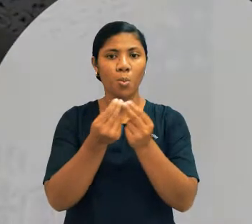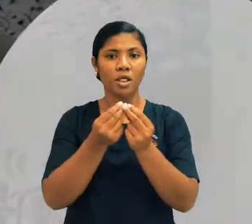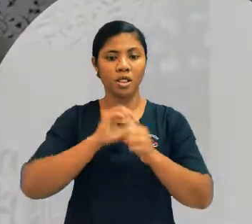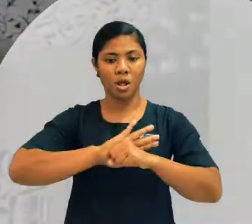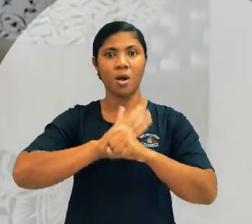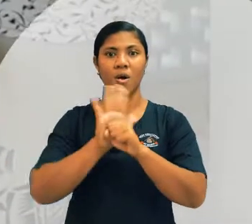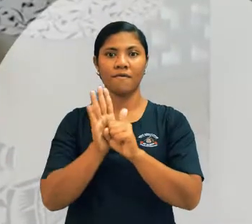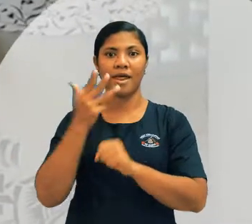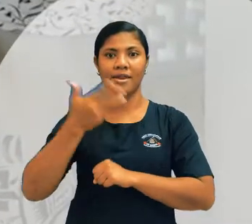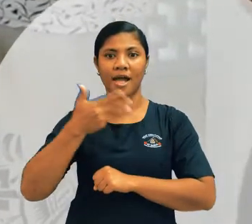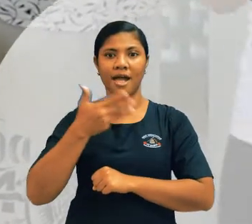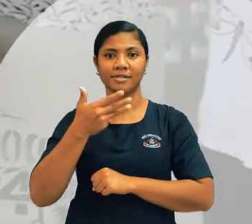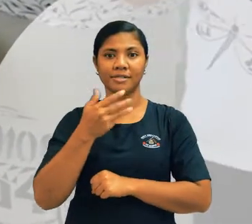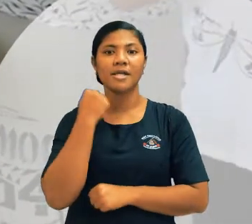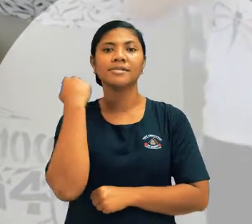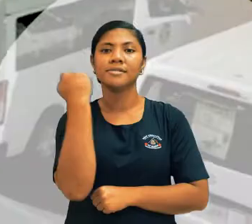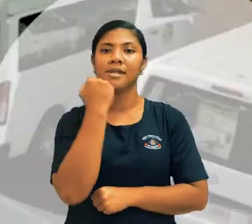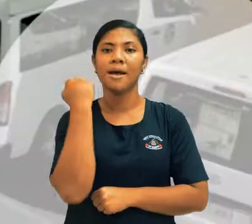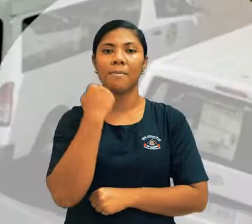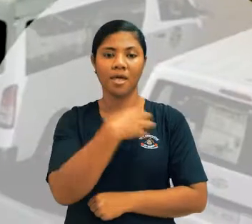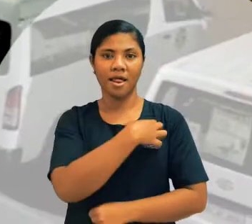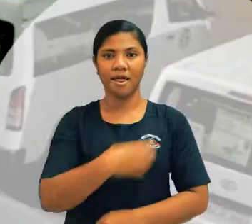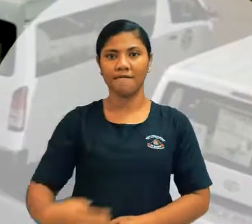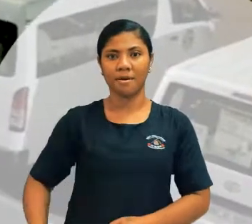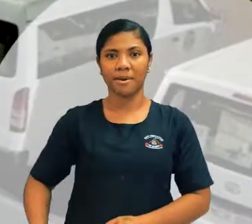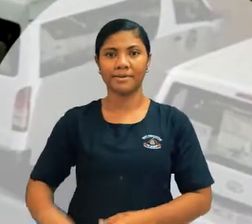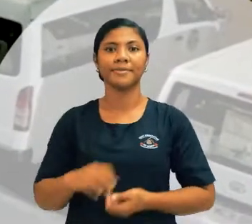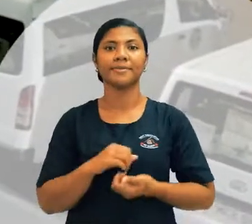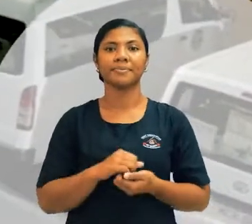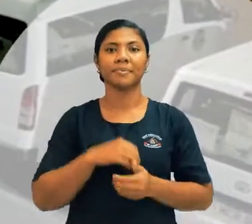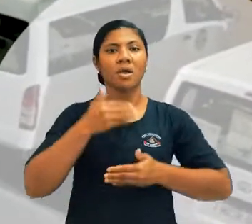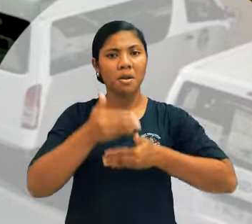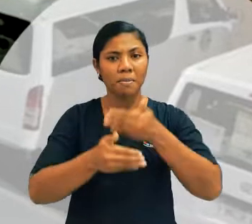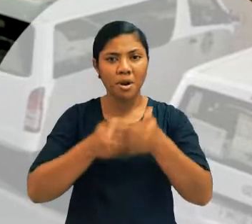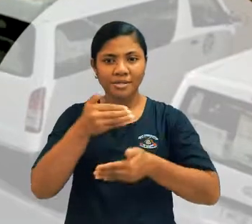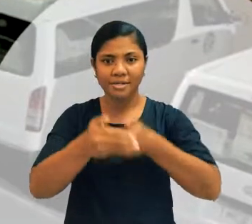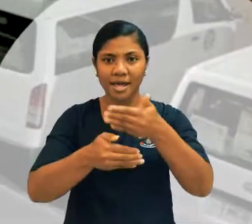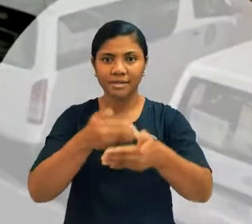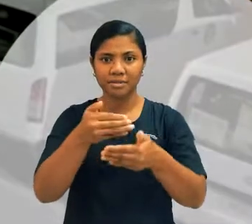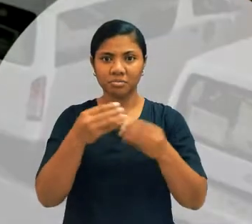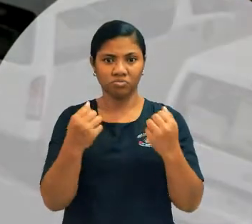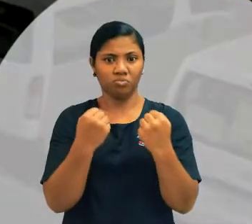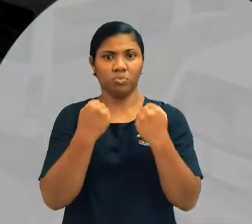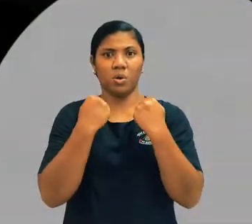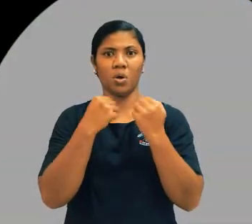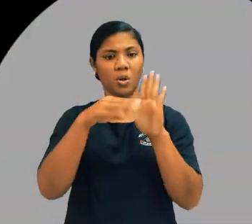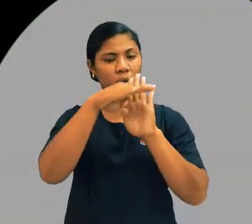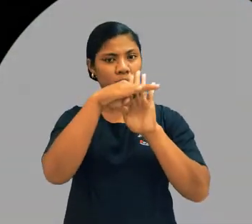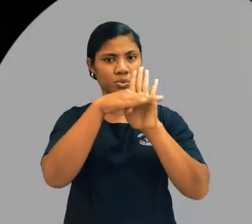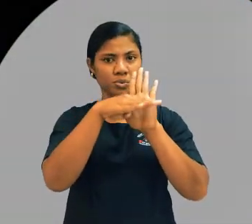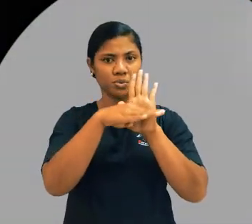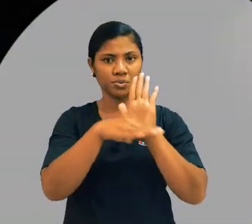And now with COVID-19 near its borders, Samoa's government continues to enforce strict state of emergency